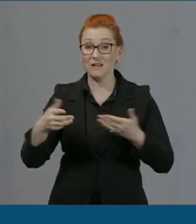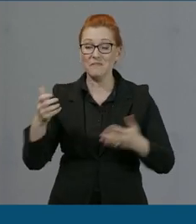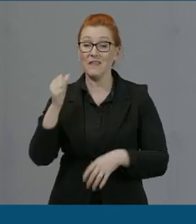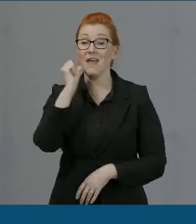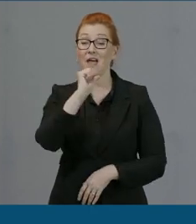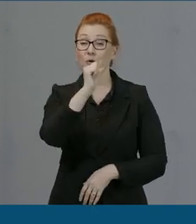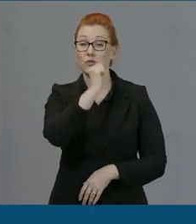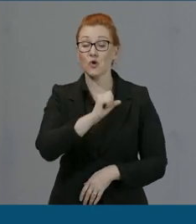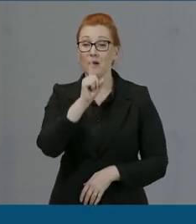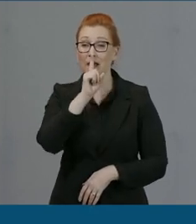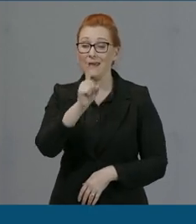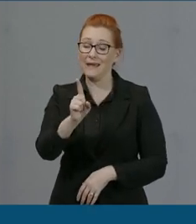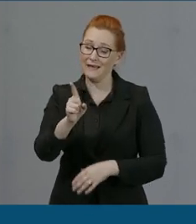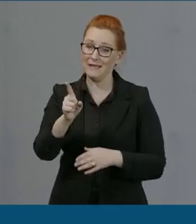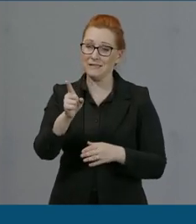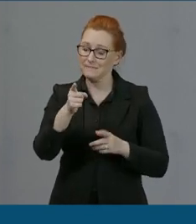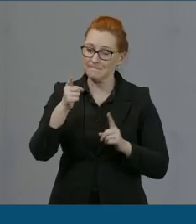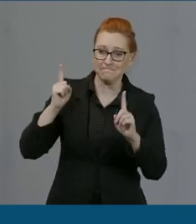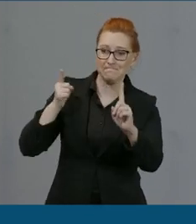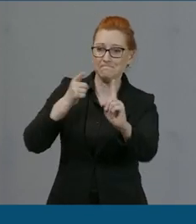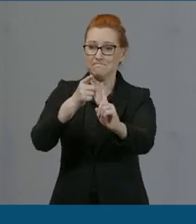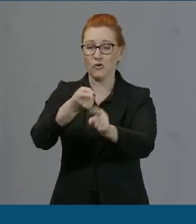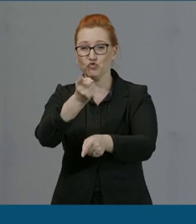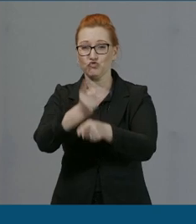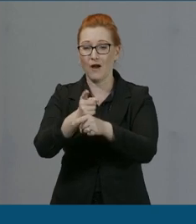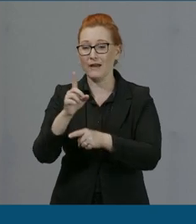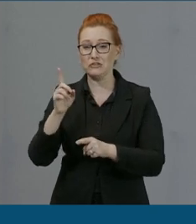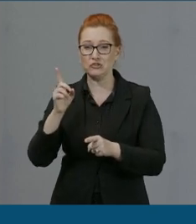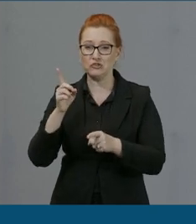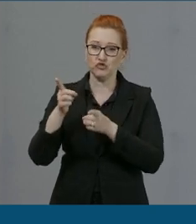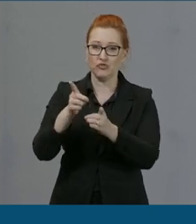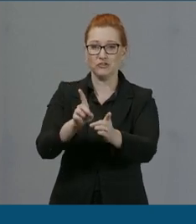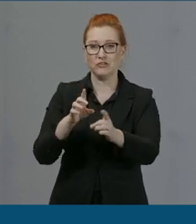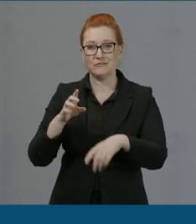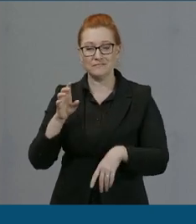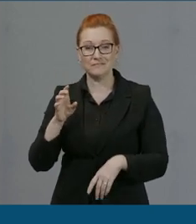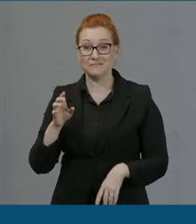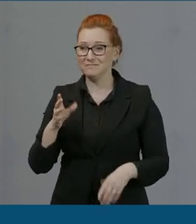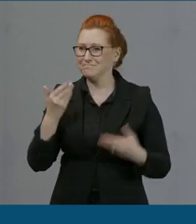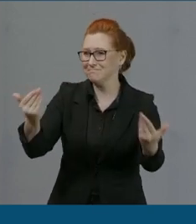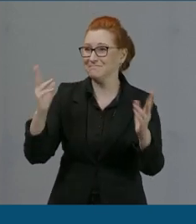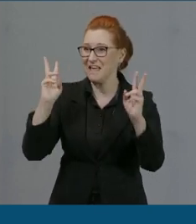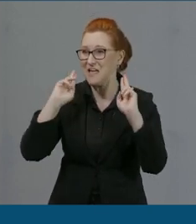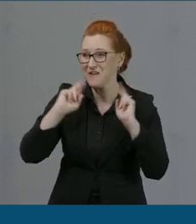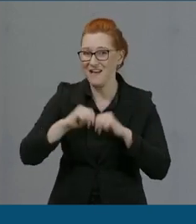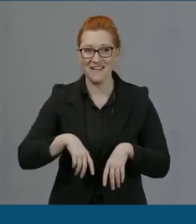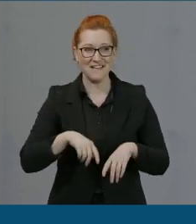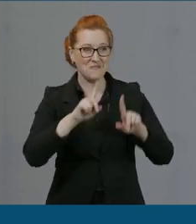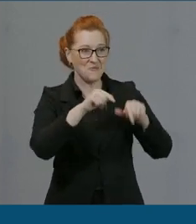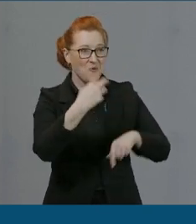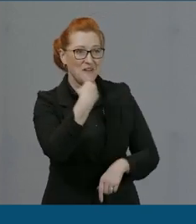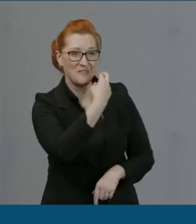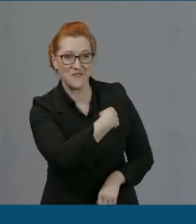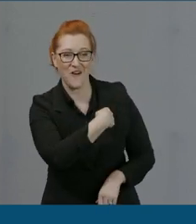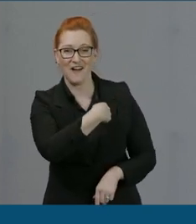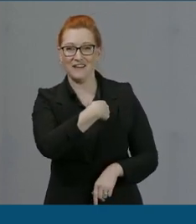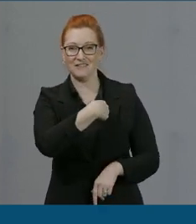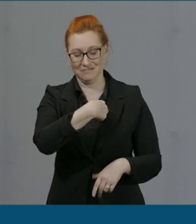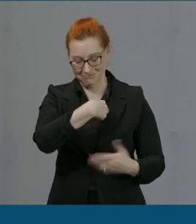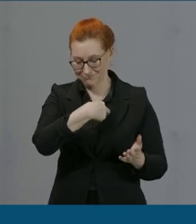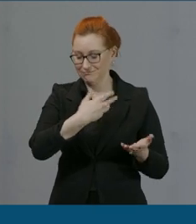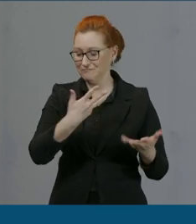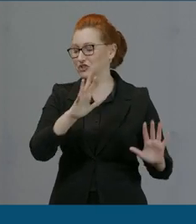headed in the right direction. Get your hair cut, get something to eat, and head